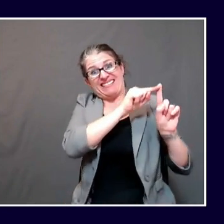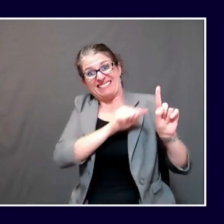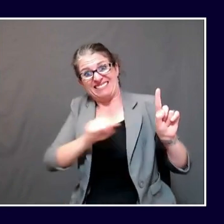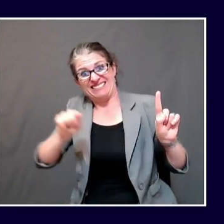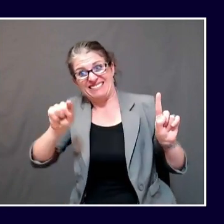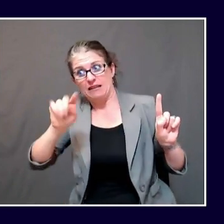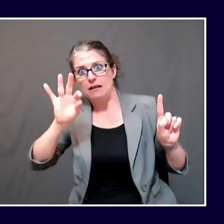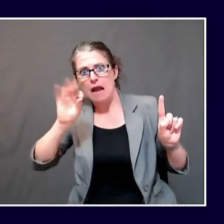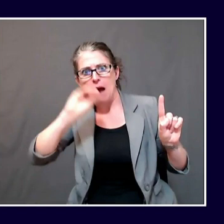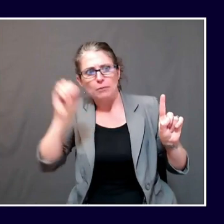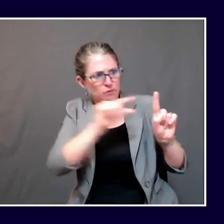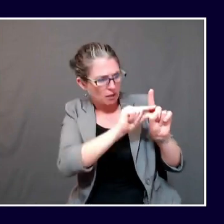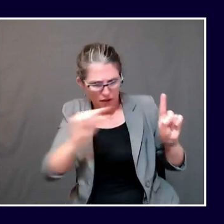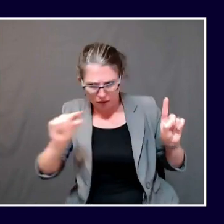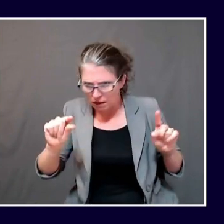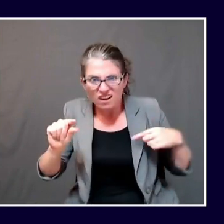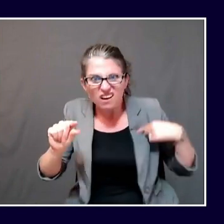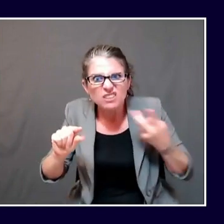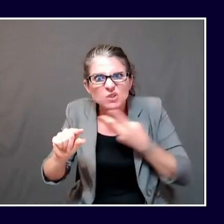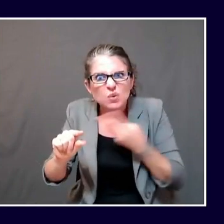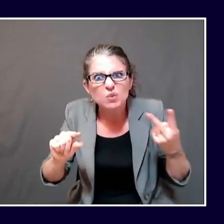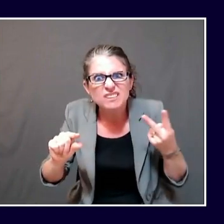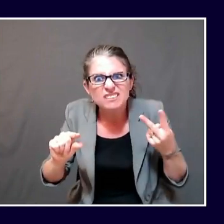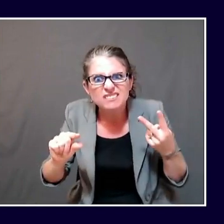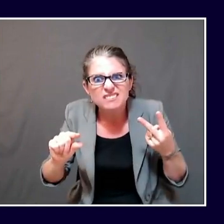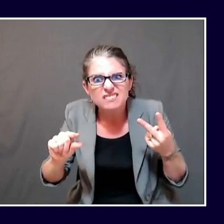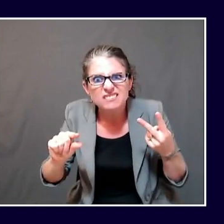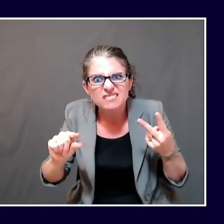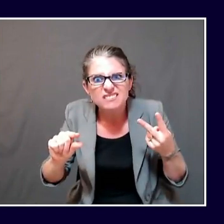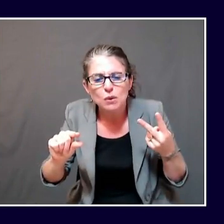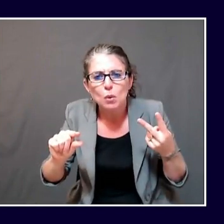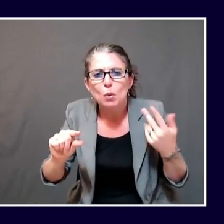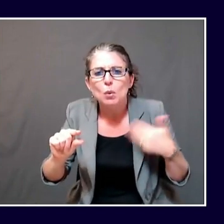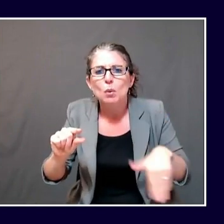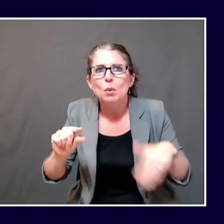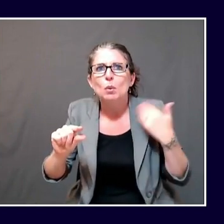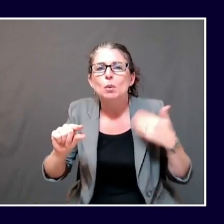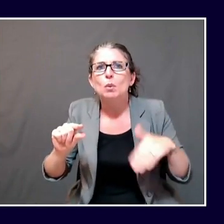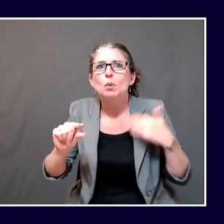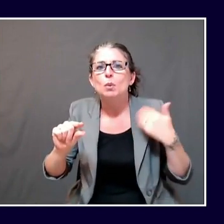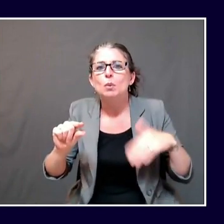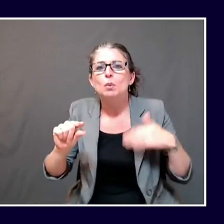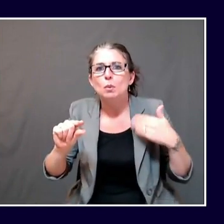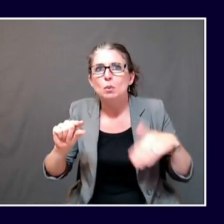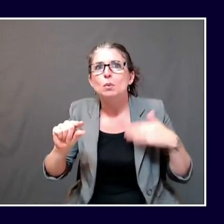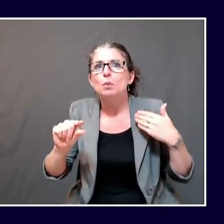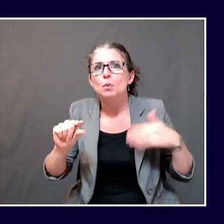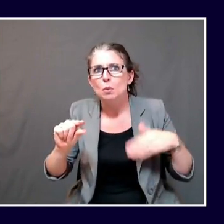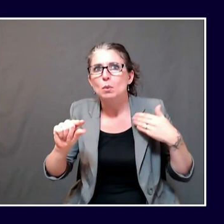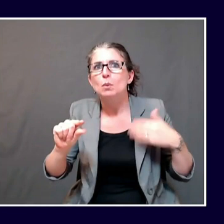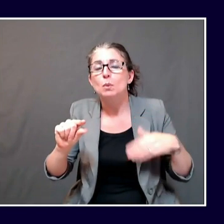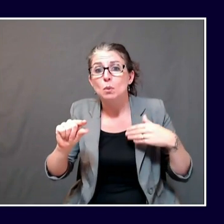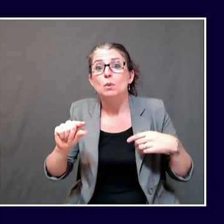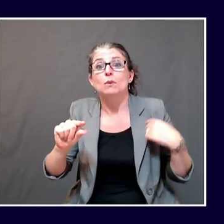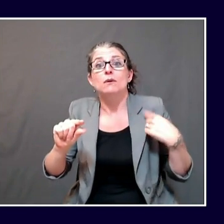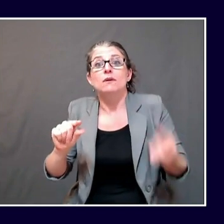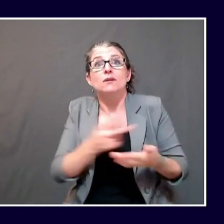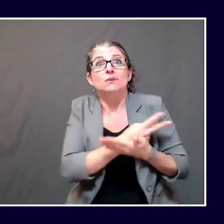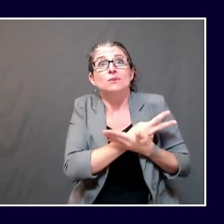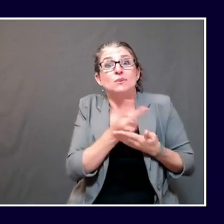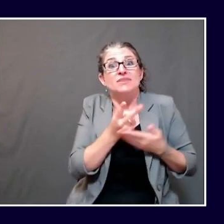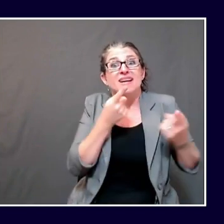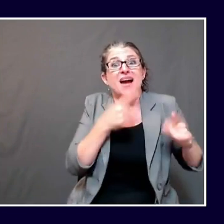2 weeks. The average age of individuals diagnosed in the past 2 weeks is